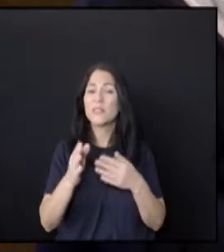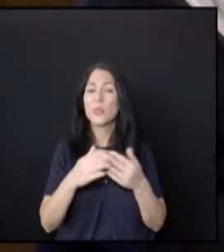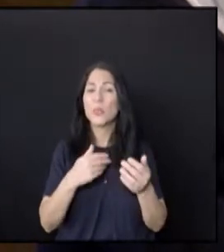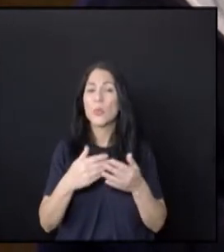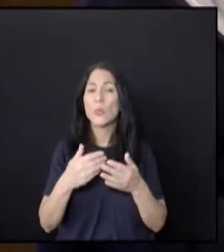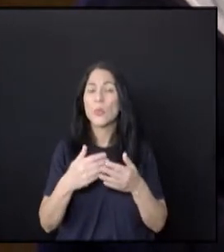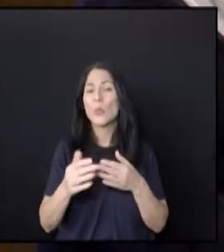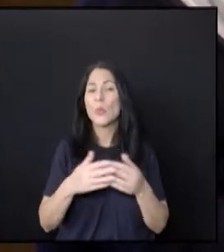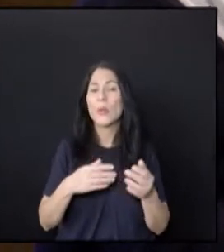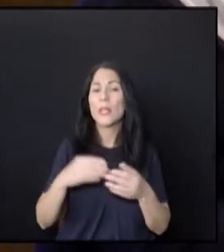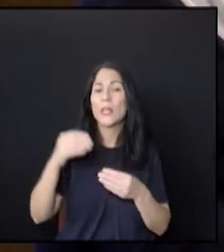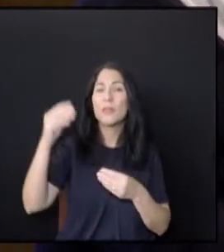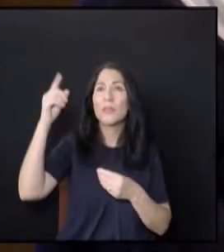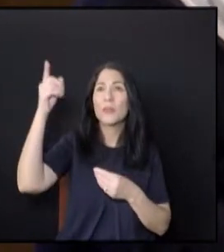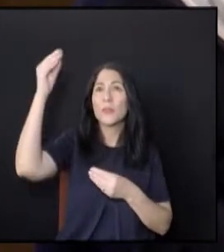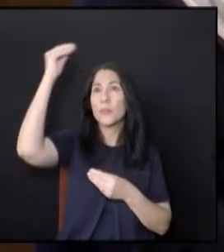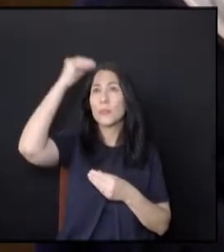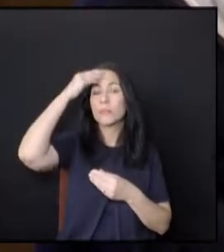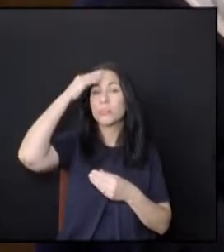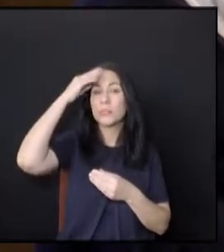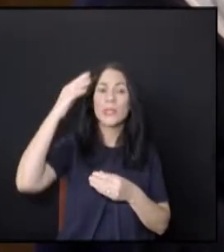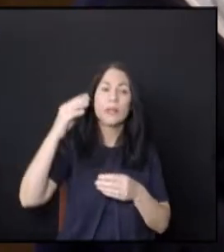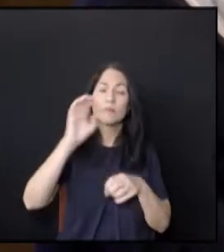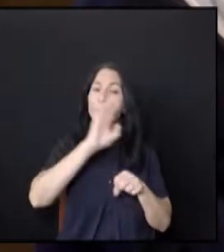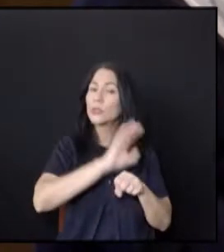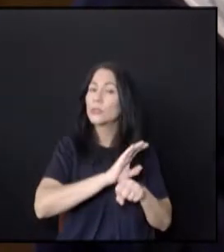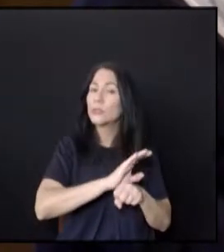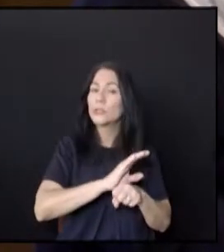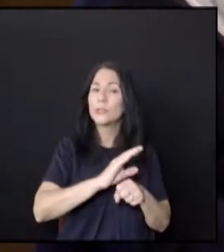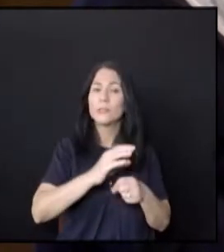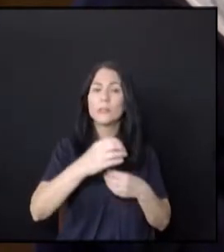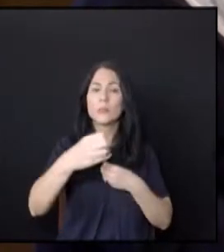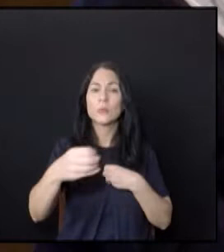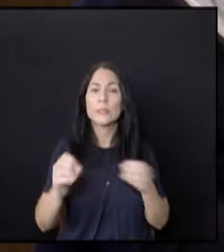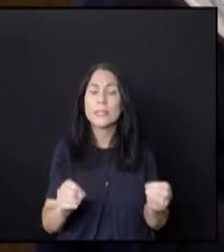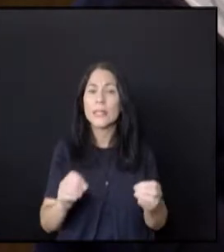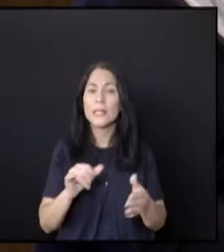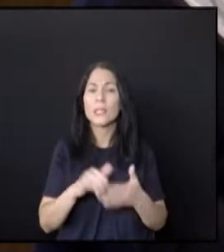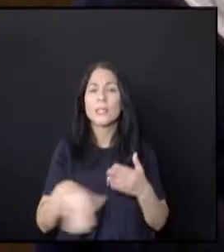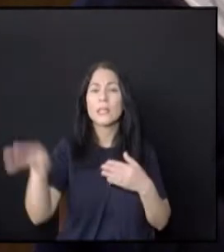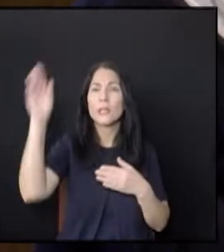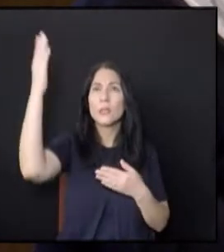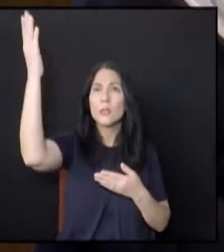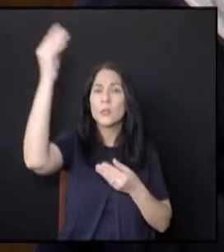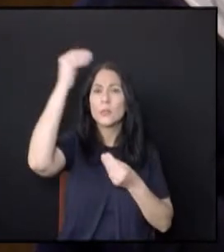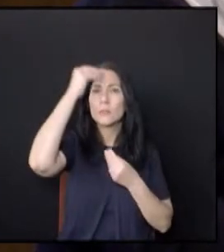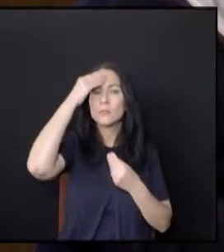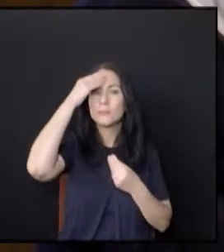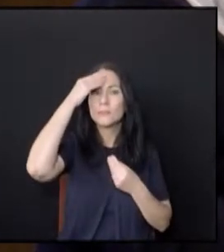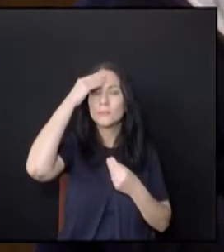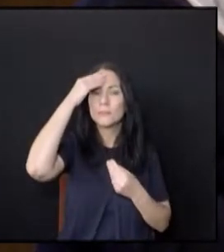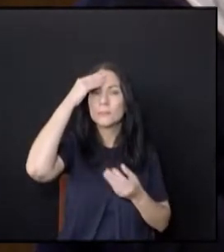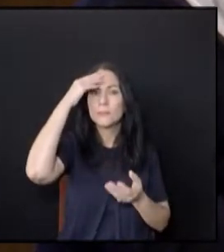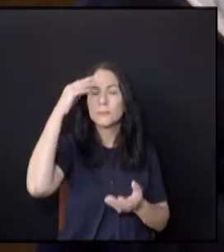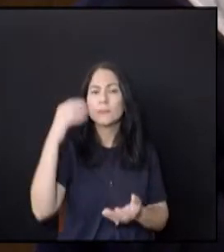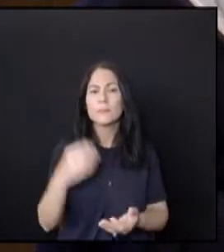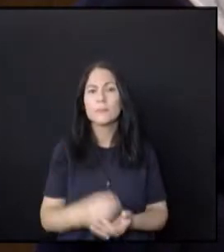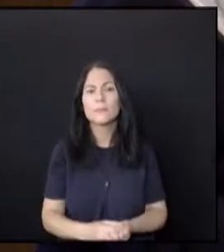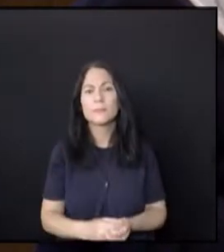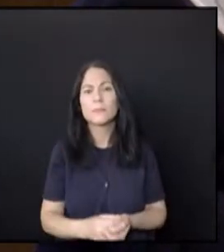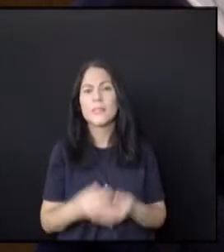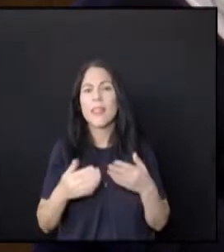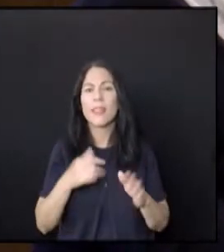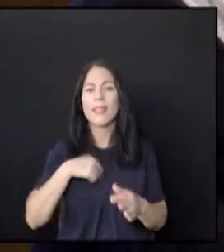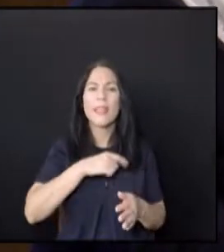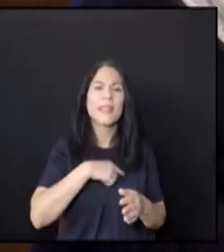churches, names of organizations that you just bring to our minds. Let us